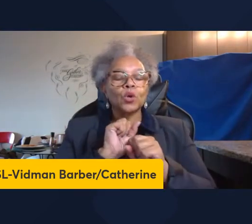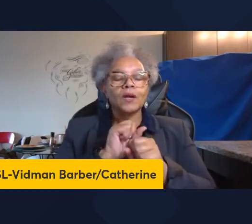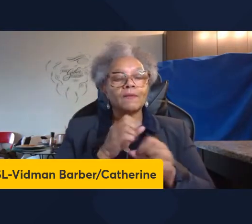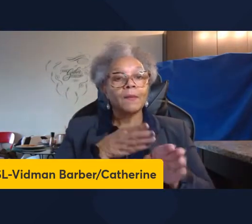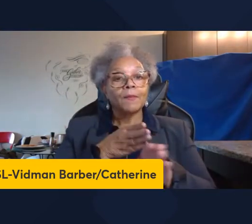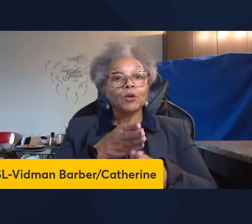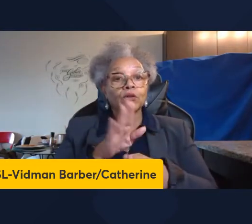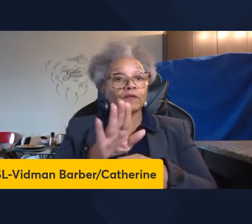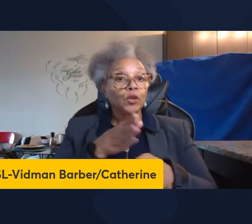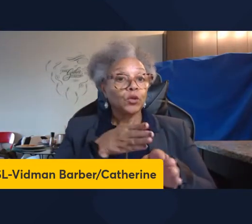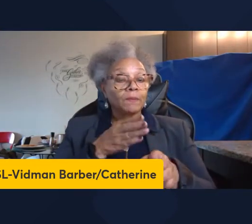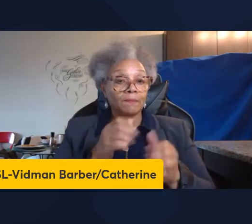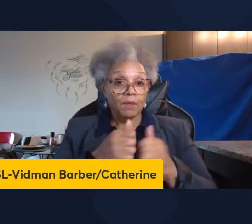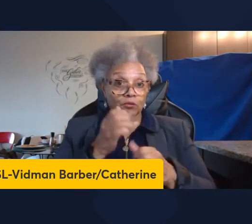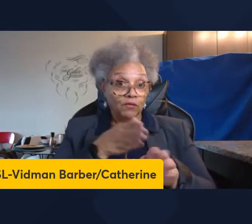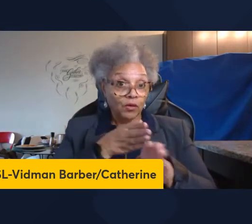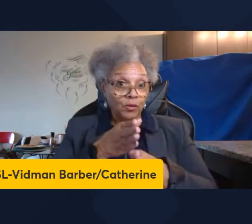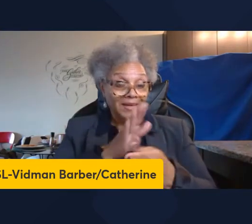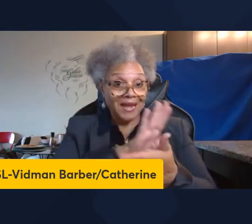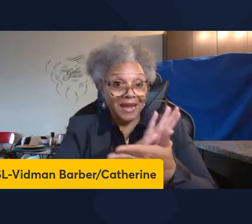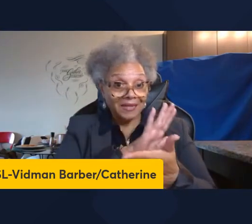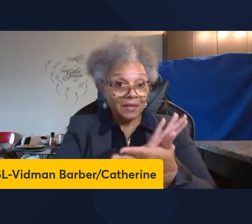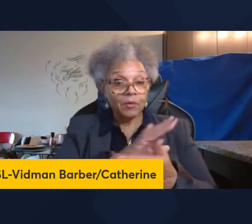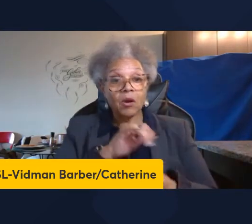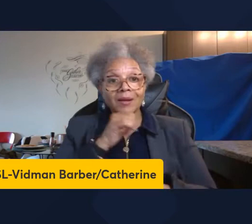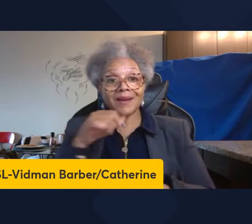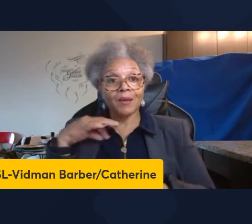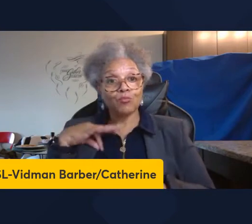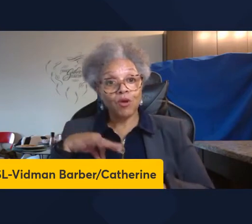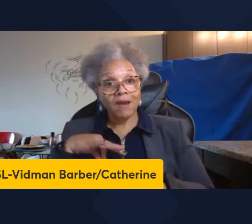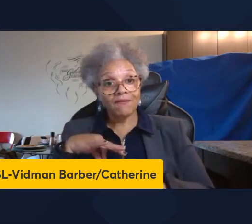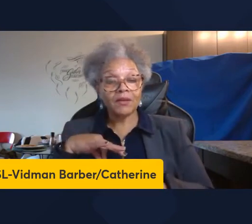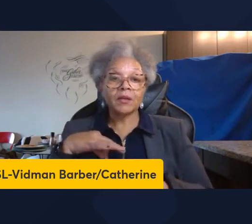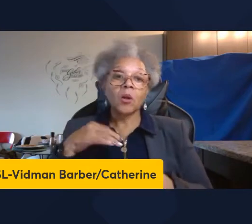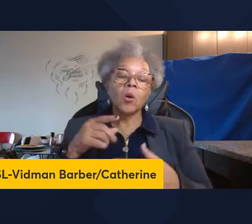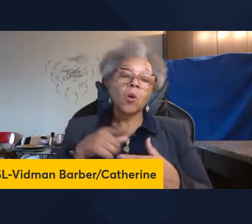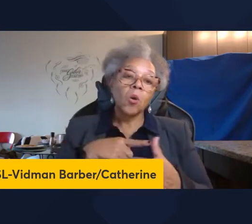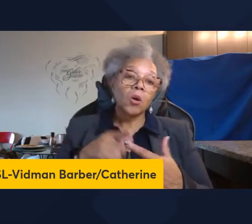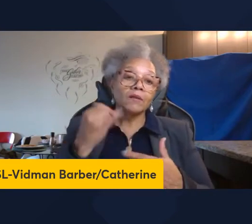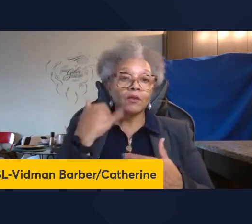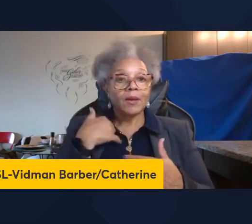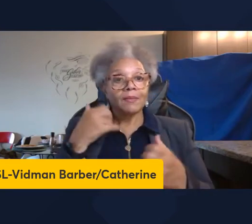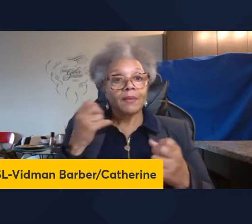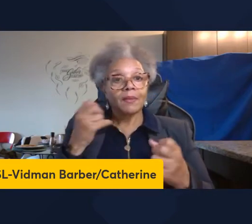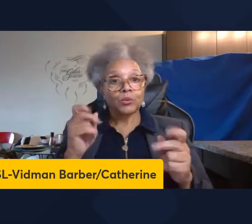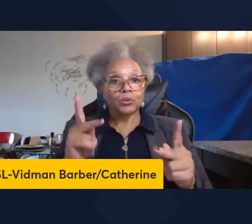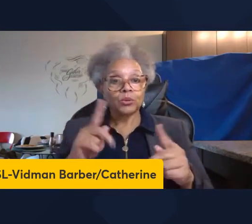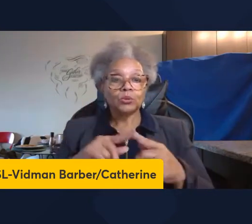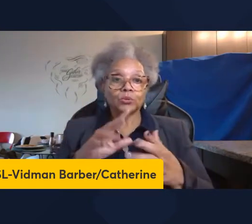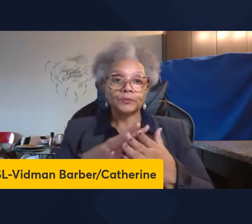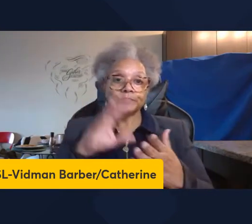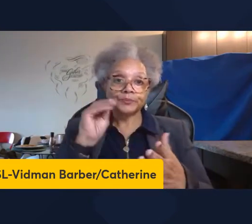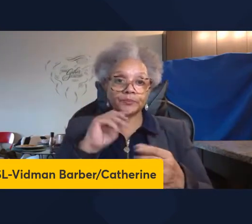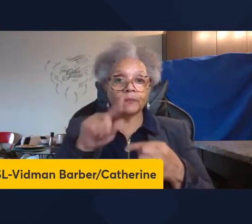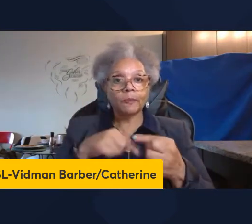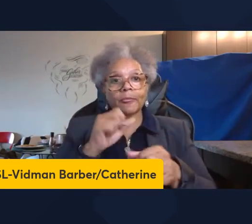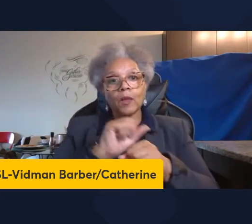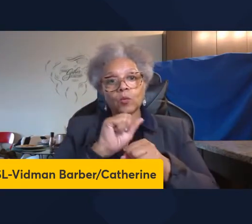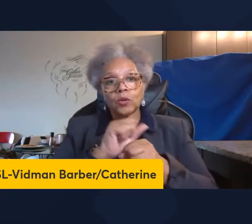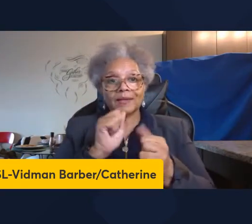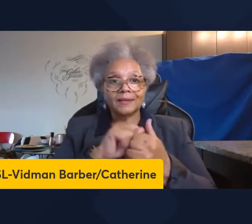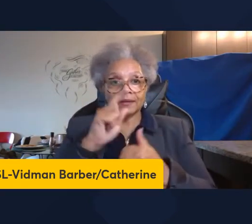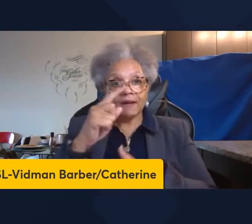of your career in academia or in nonprofits, or if you've had the opportunity to learn about working in